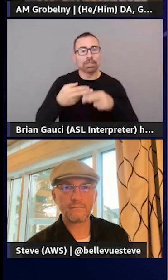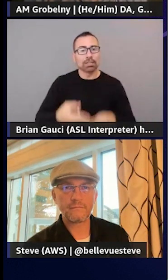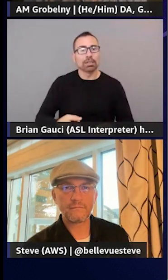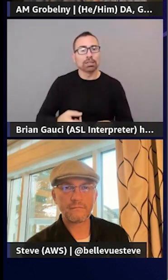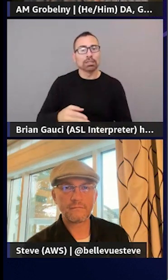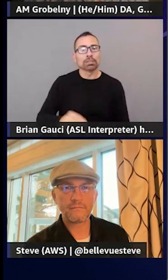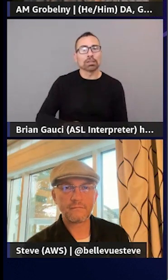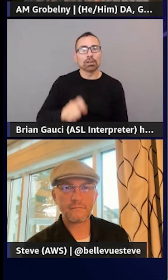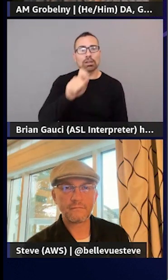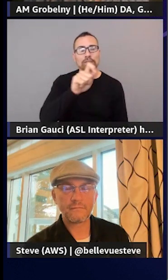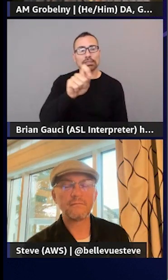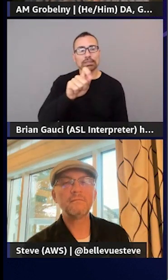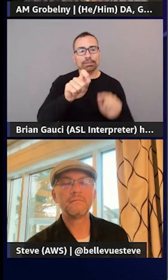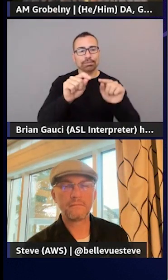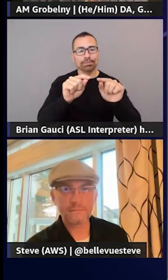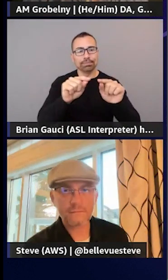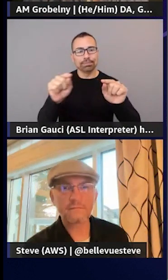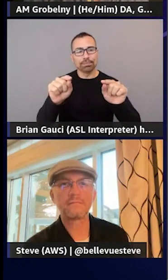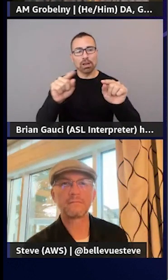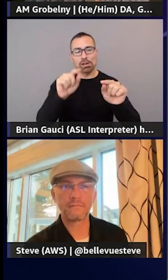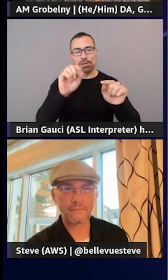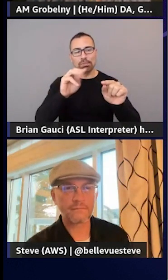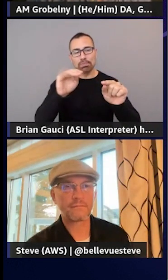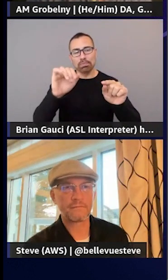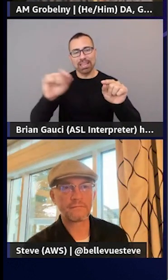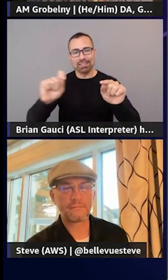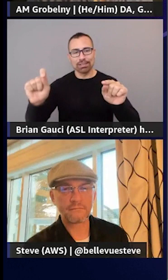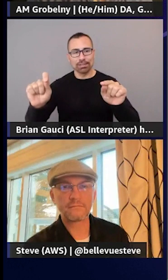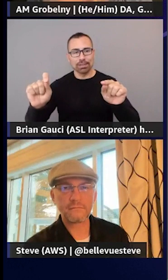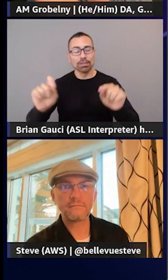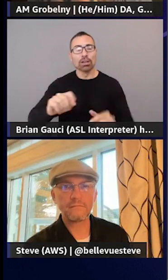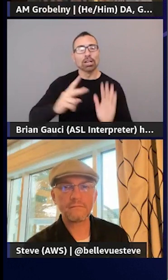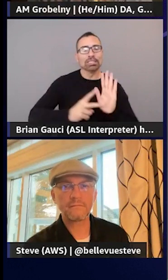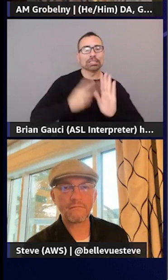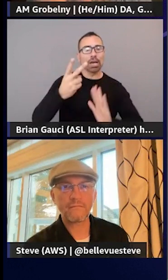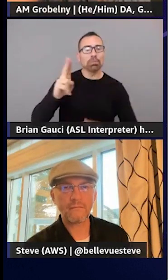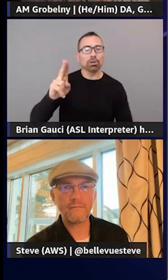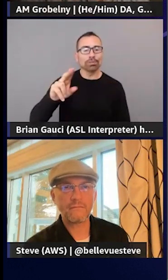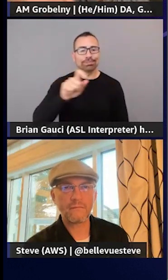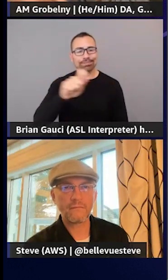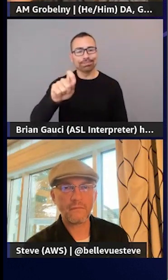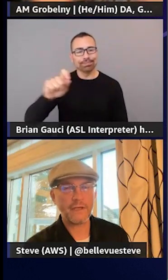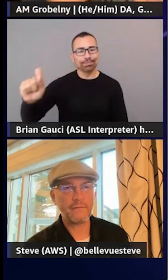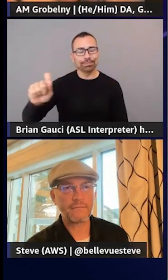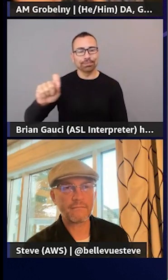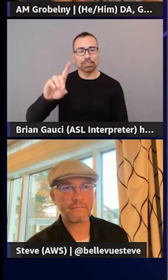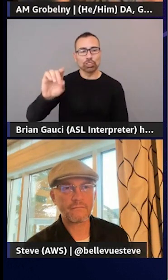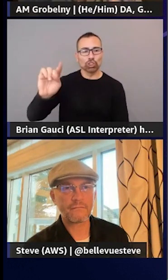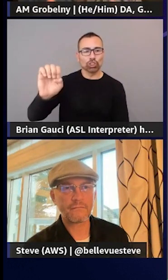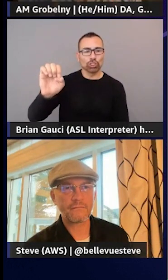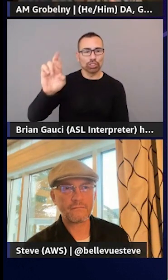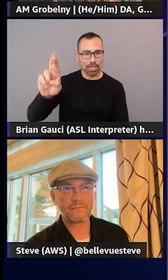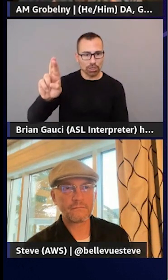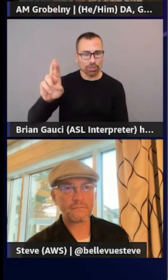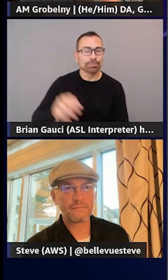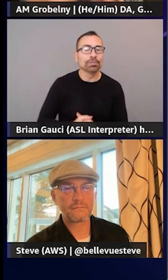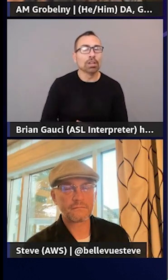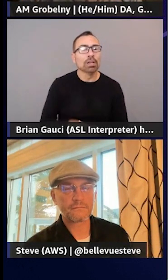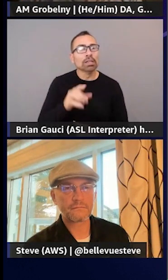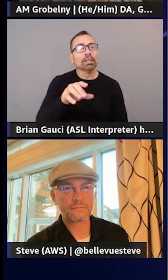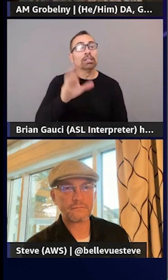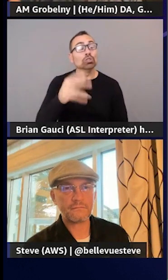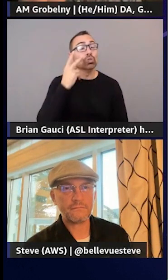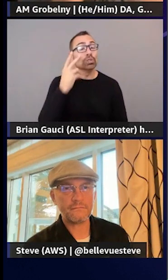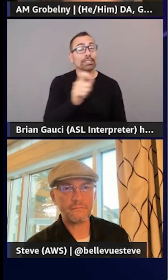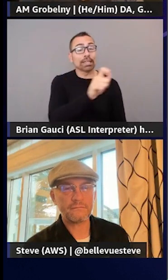double underscores. Some people call it dunder. When you see dunder main, that means if I run this from the